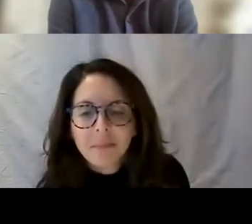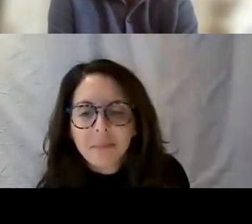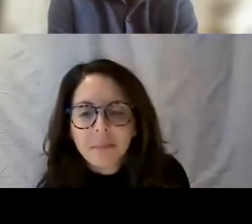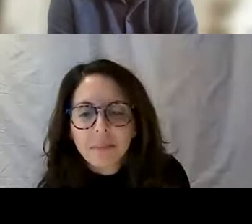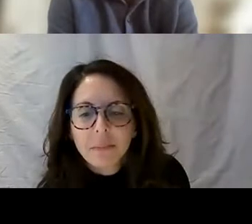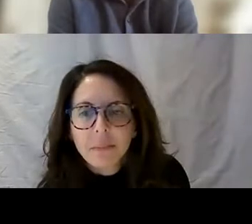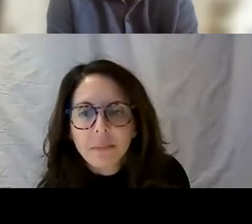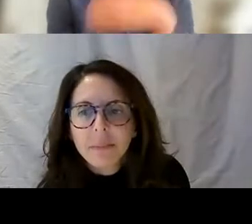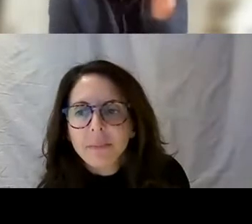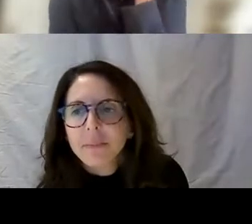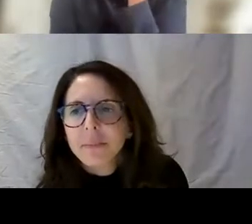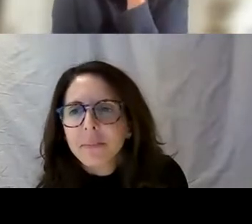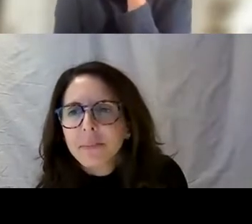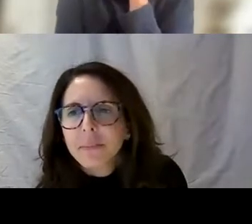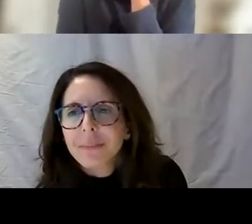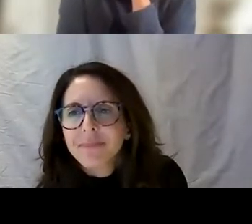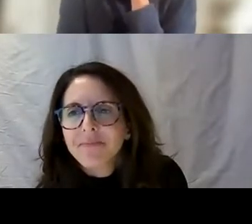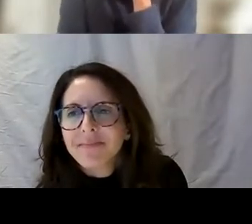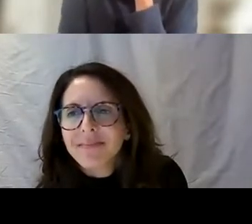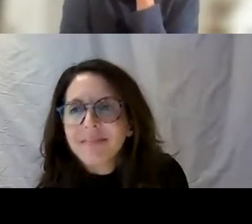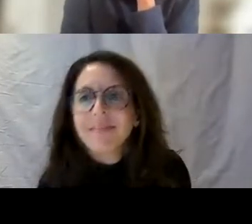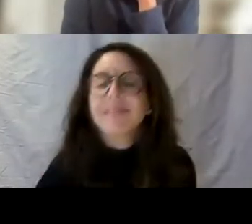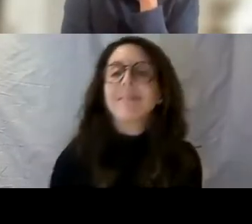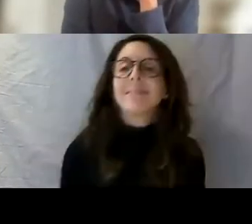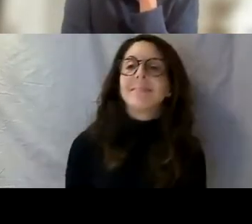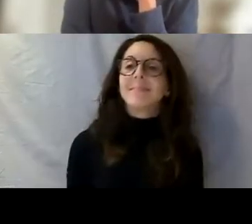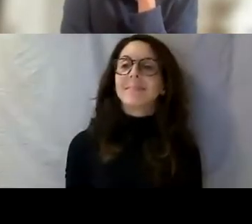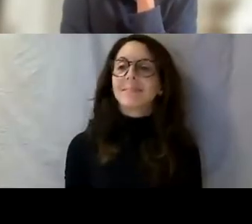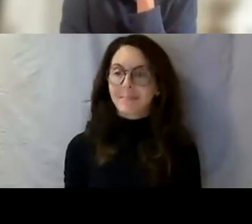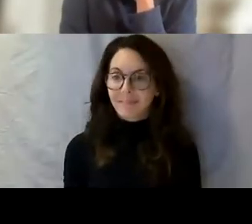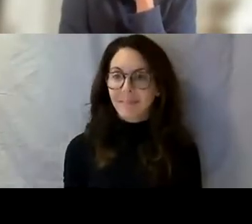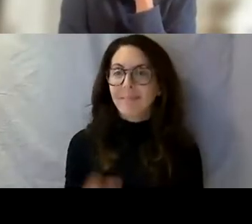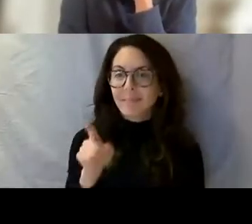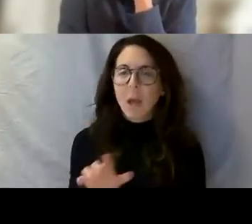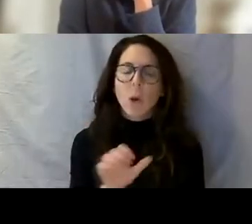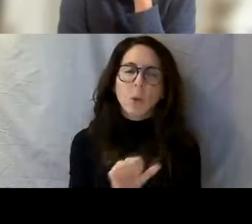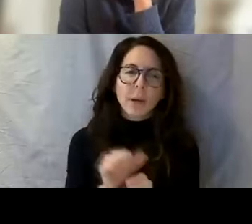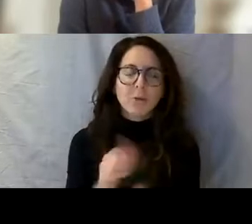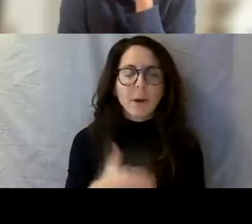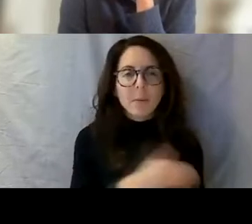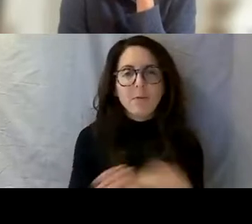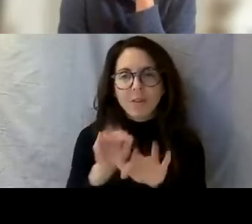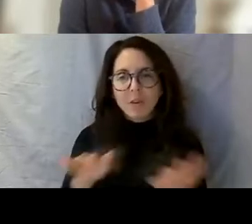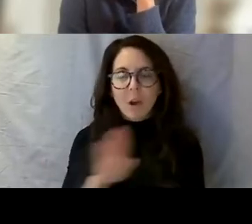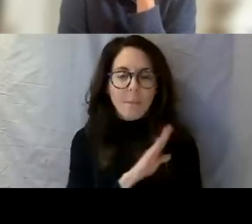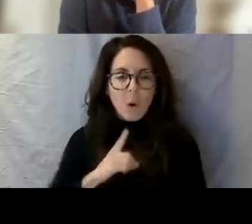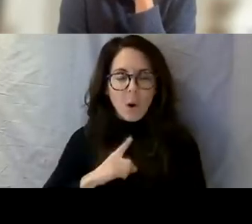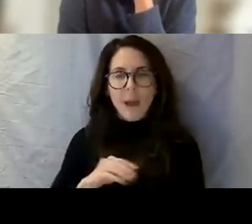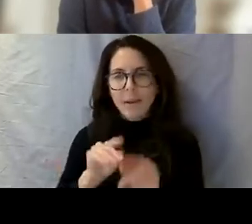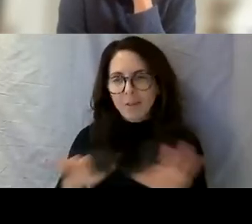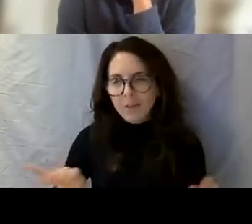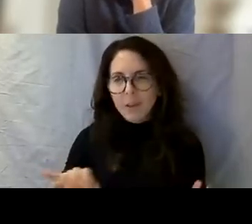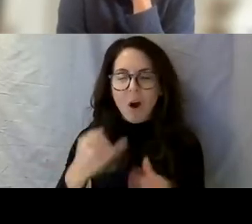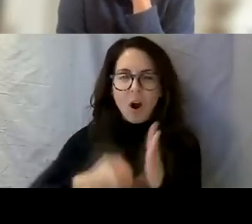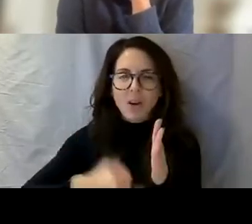here. But the musing is, having worked on diversifying our board and working with diverse artists, it has not been easy to